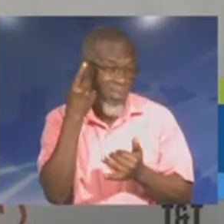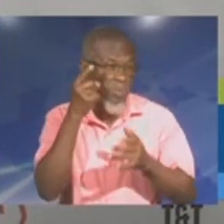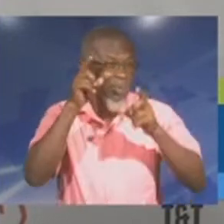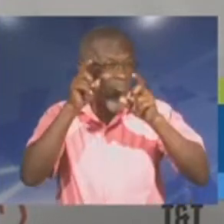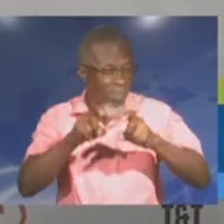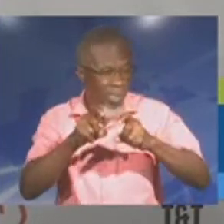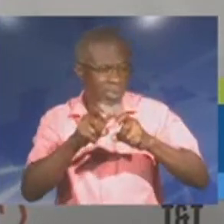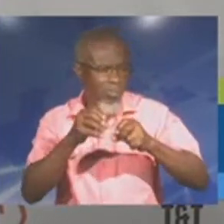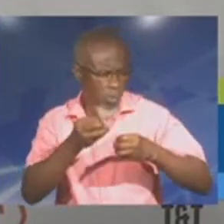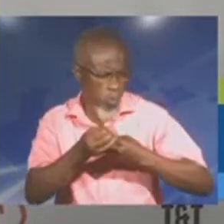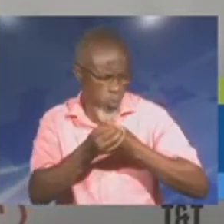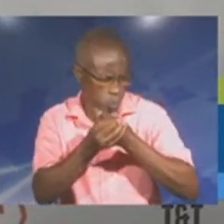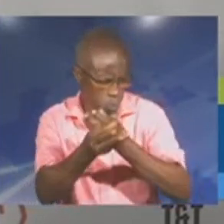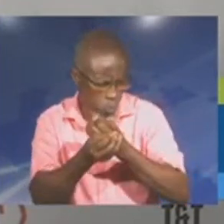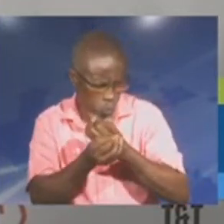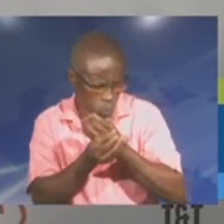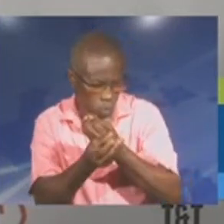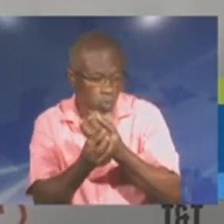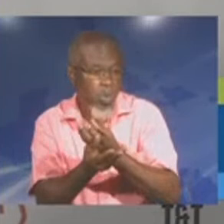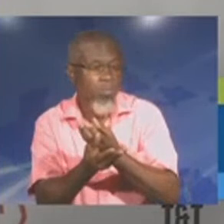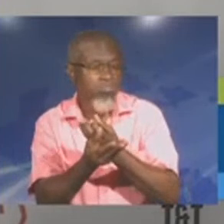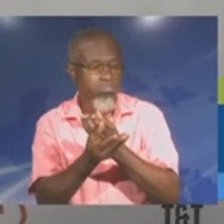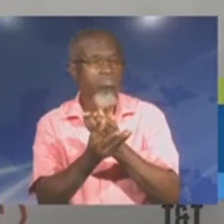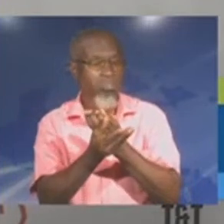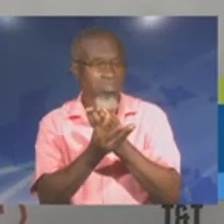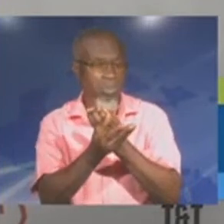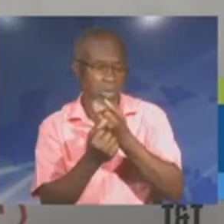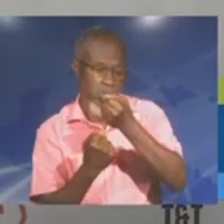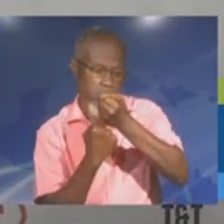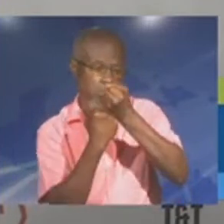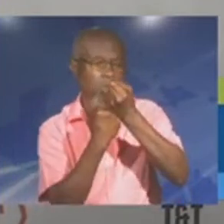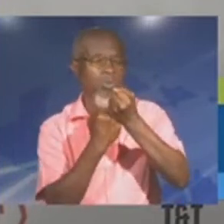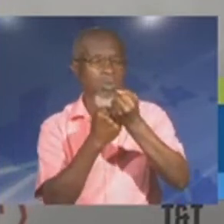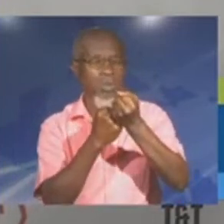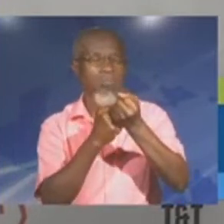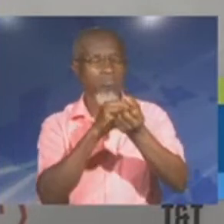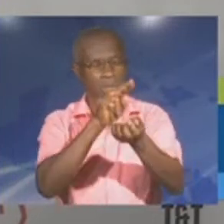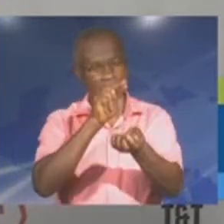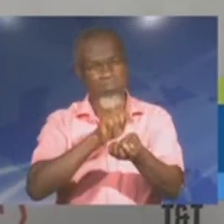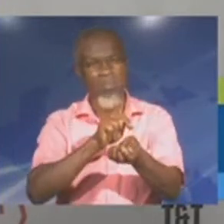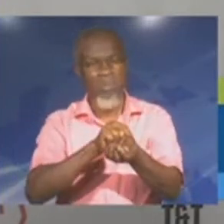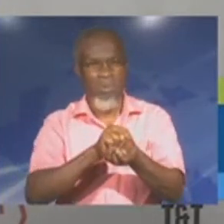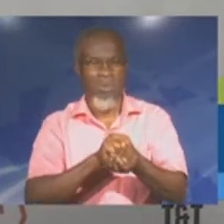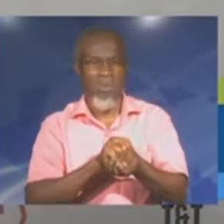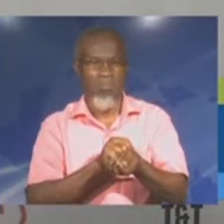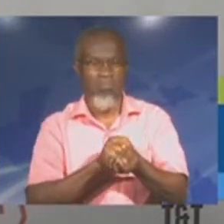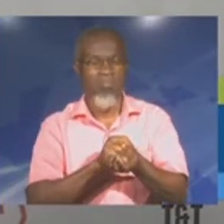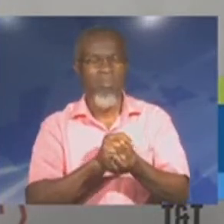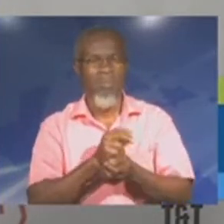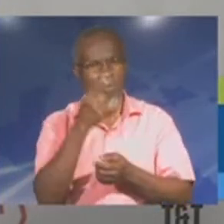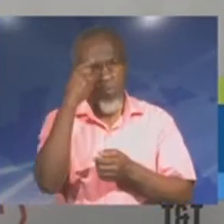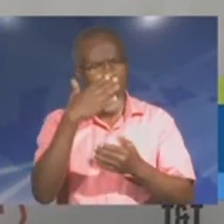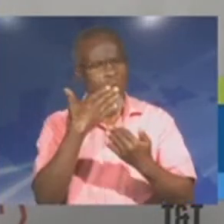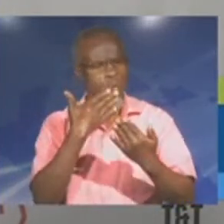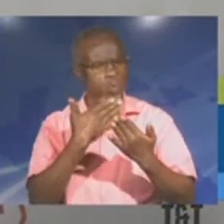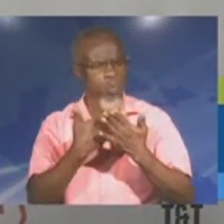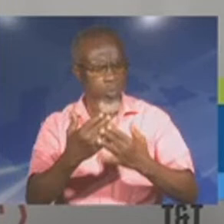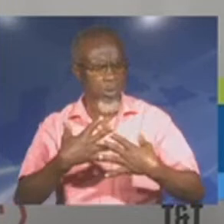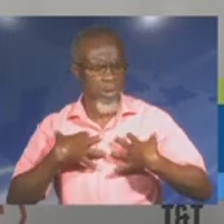nursing profession in order to successfully secure global health. Even though we continue to work through